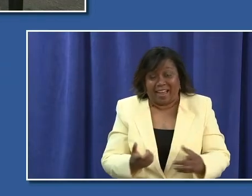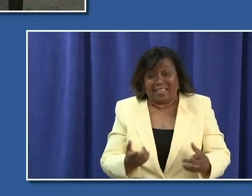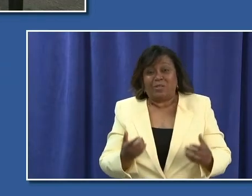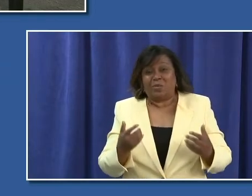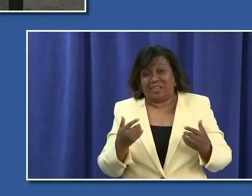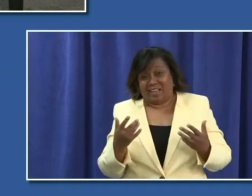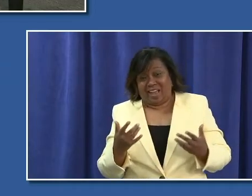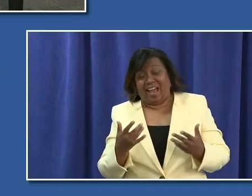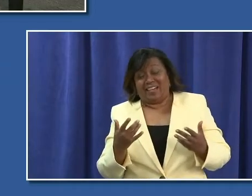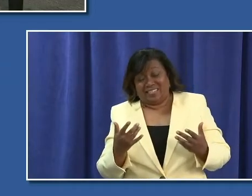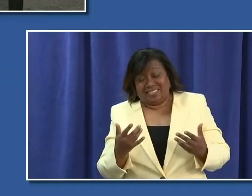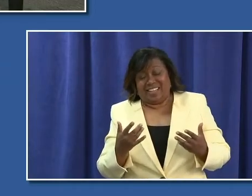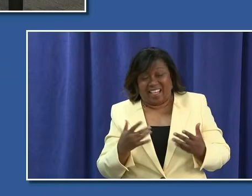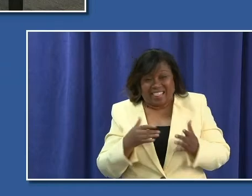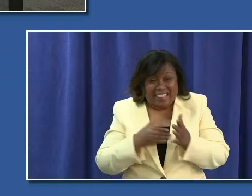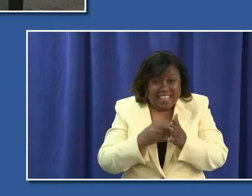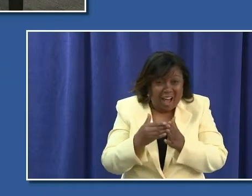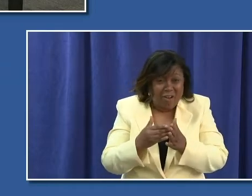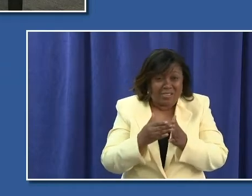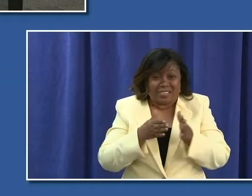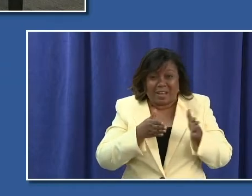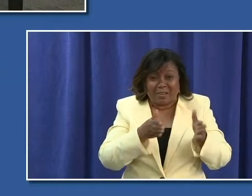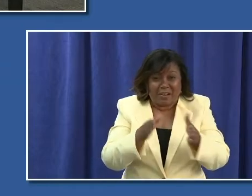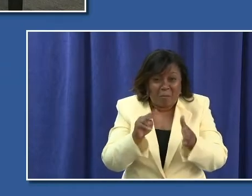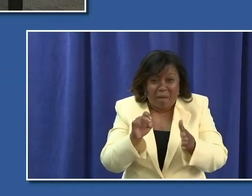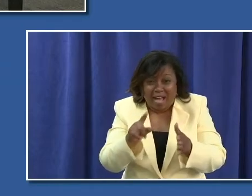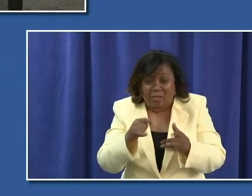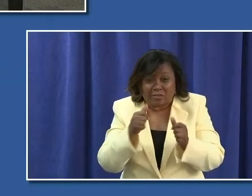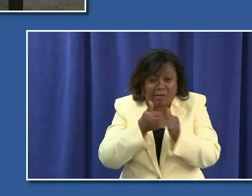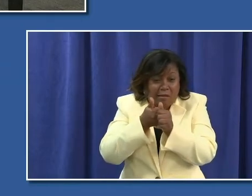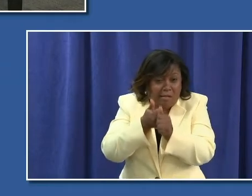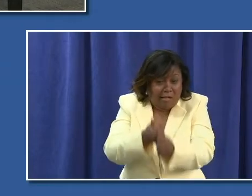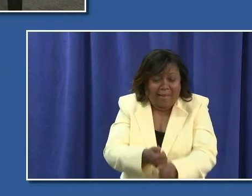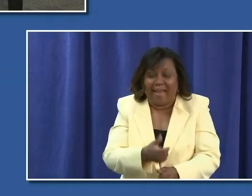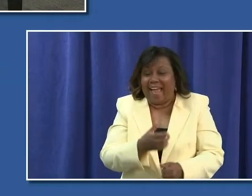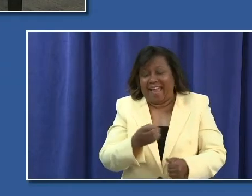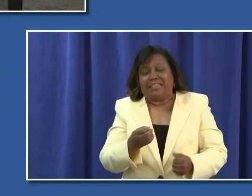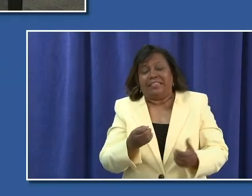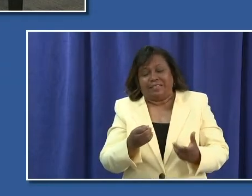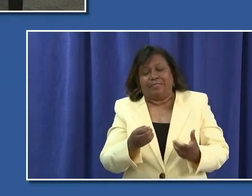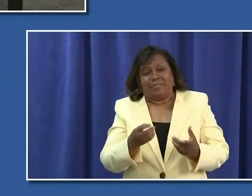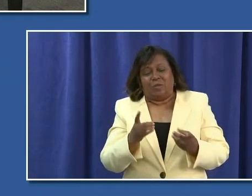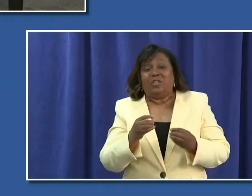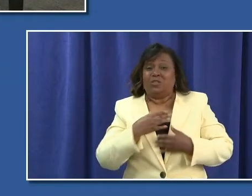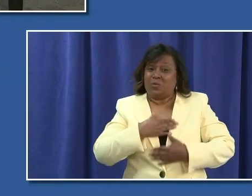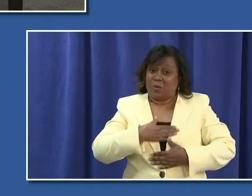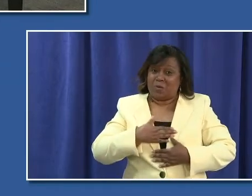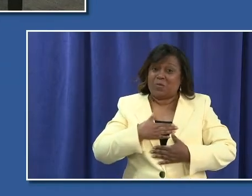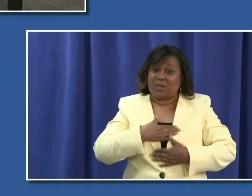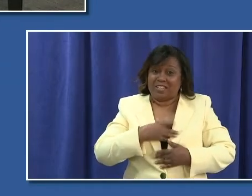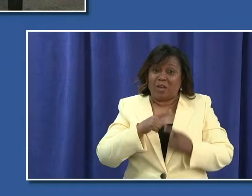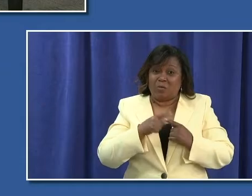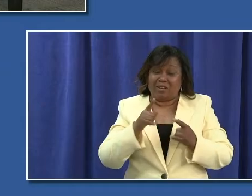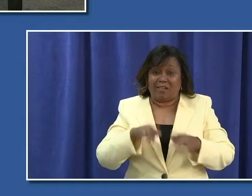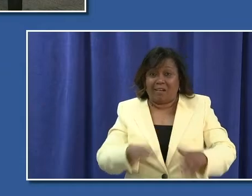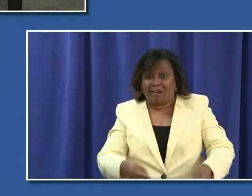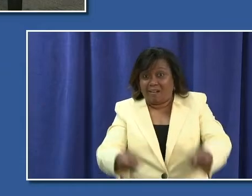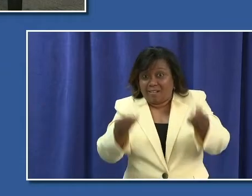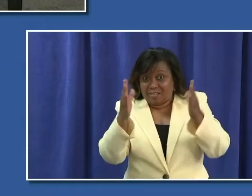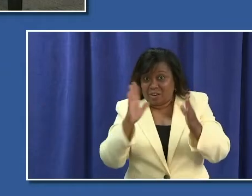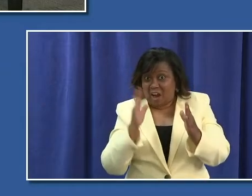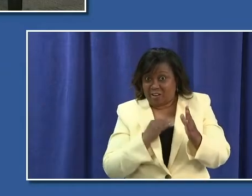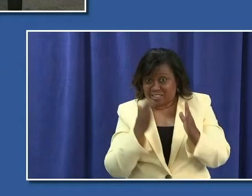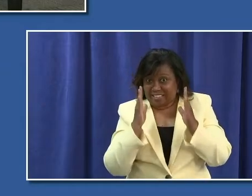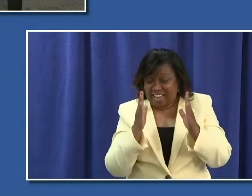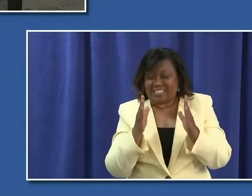have thousands of miles to keep track of, and we do appreciate when you raise these kinds of things to our